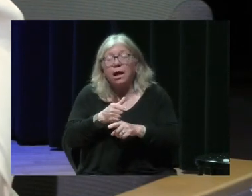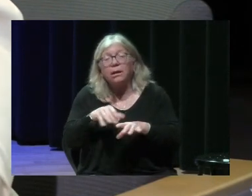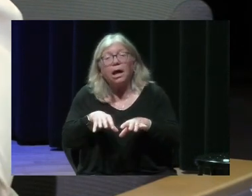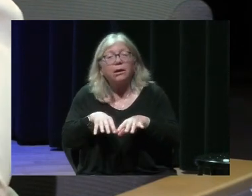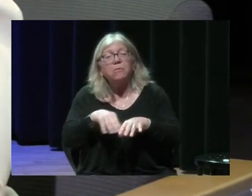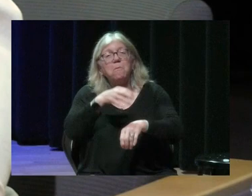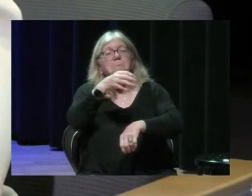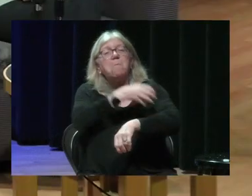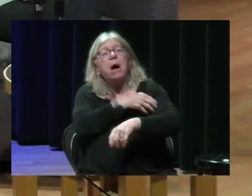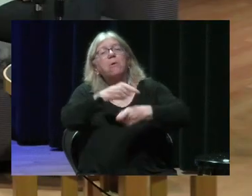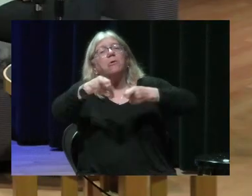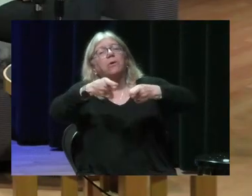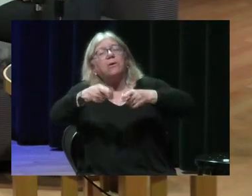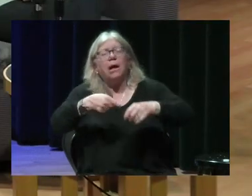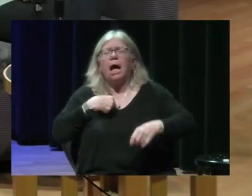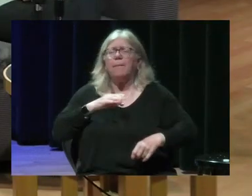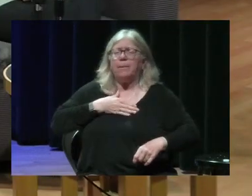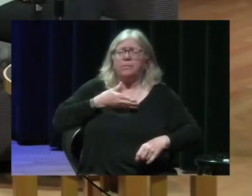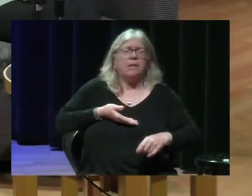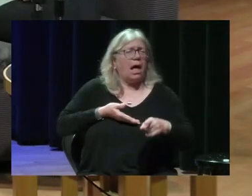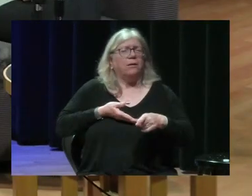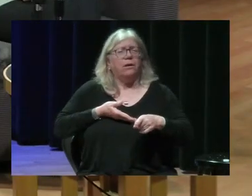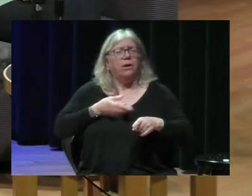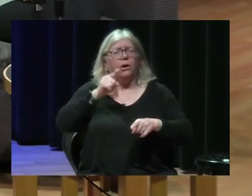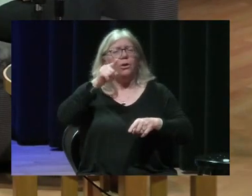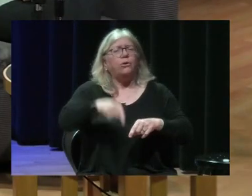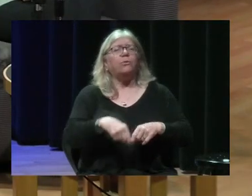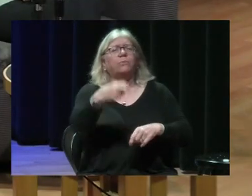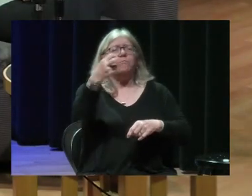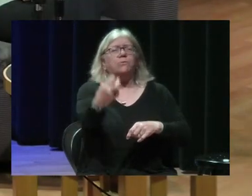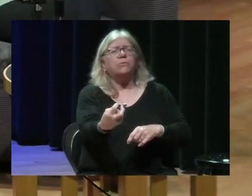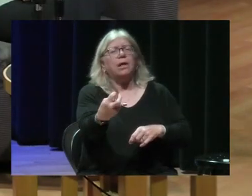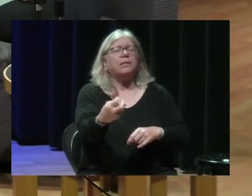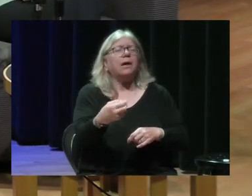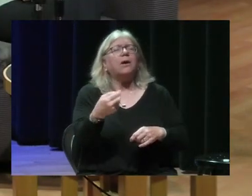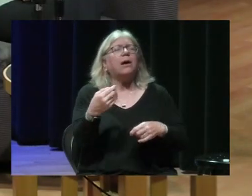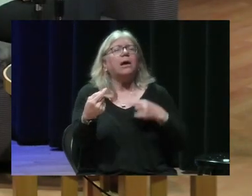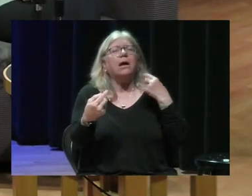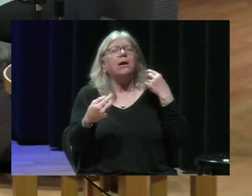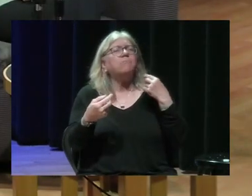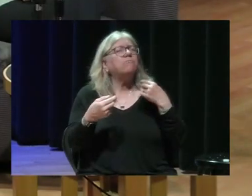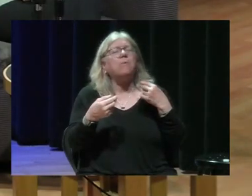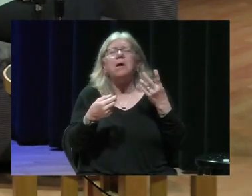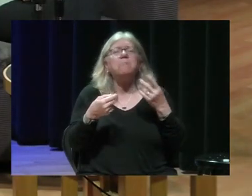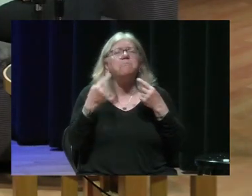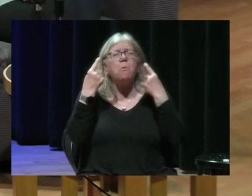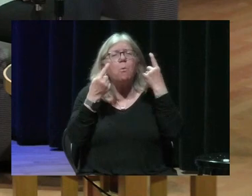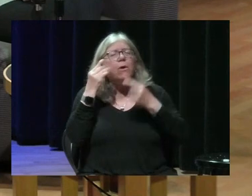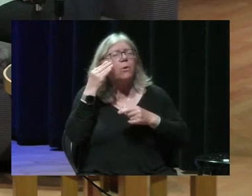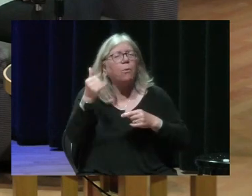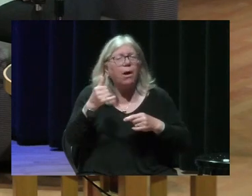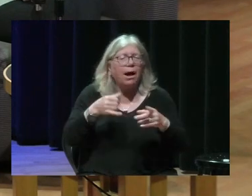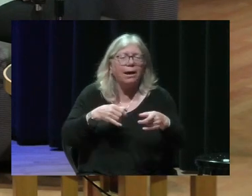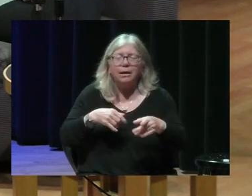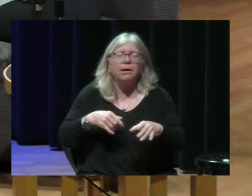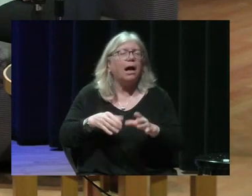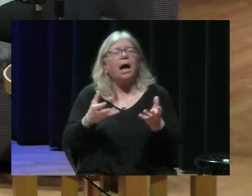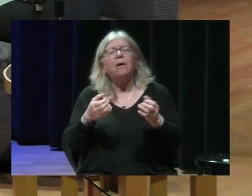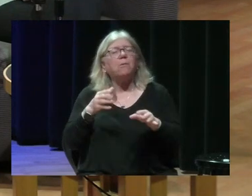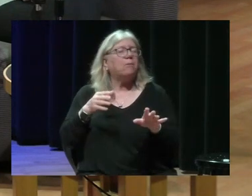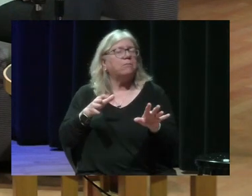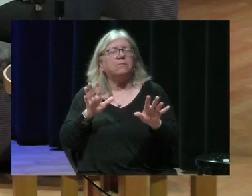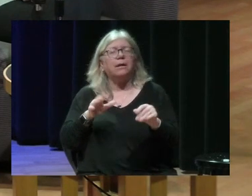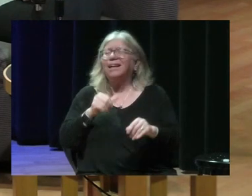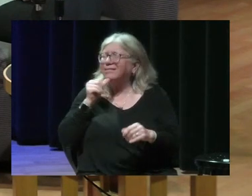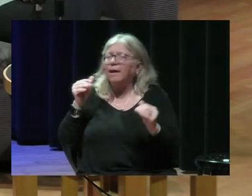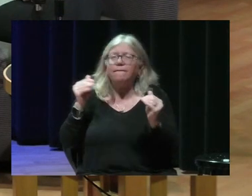else by saying, I am upset and you can sit here and wonder why, because I'm gonna let you care about me more than I care about you. That's not